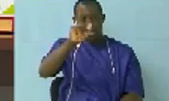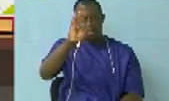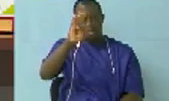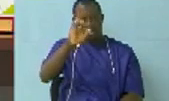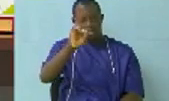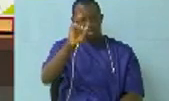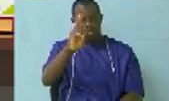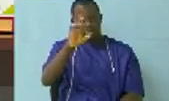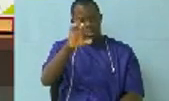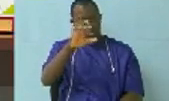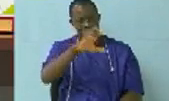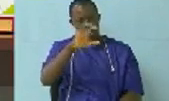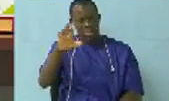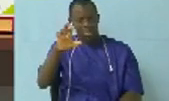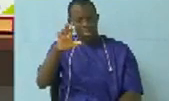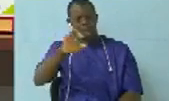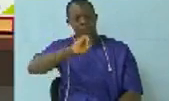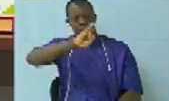fanam kumandi.